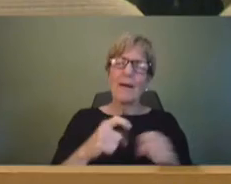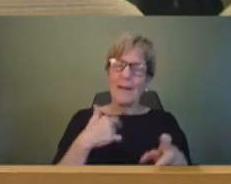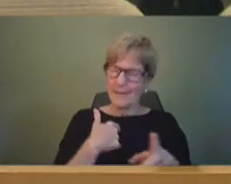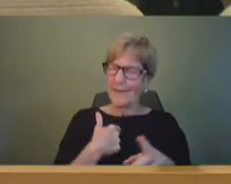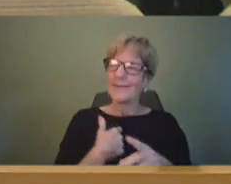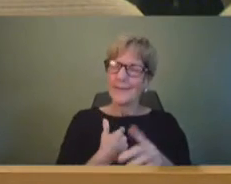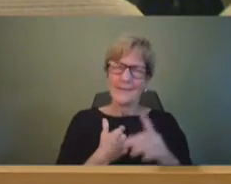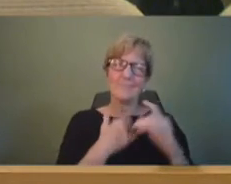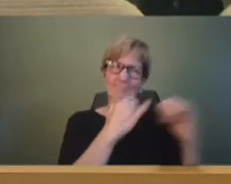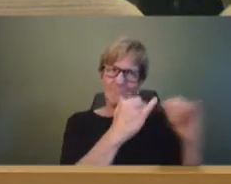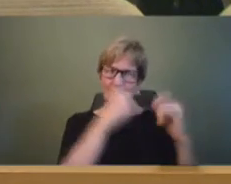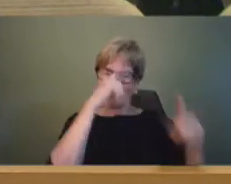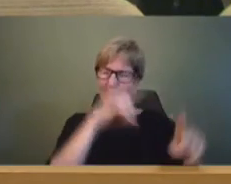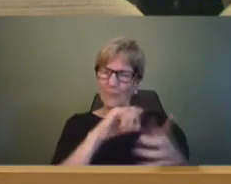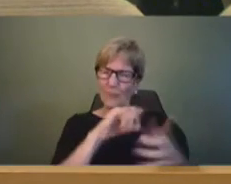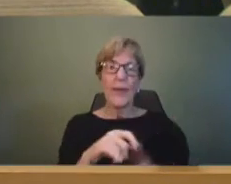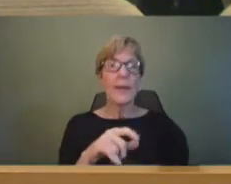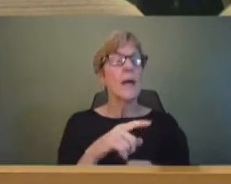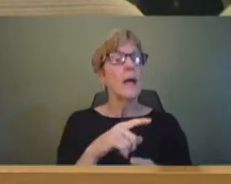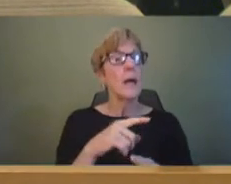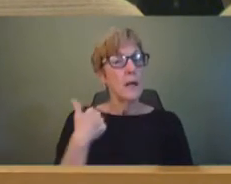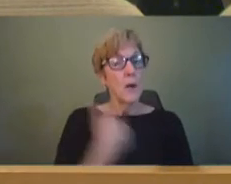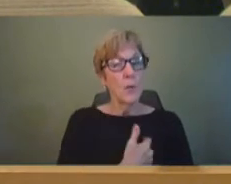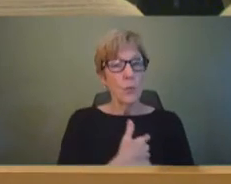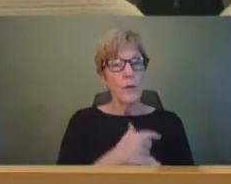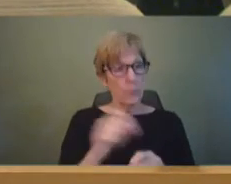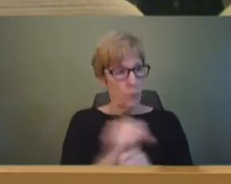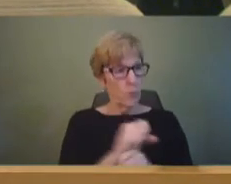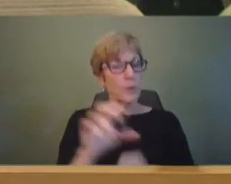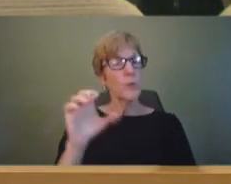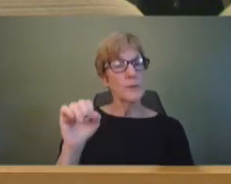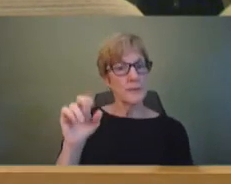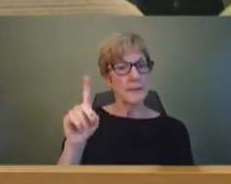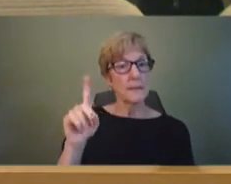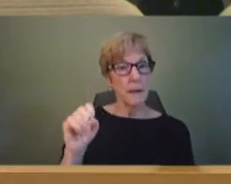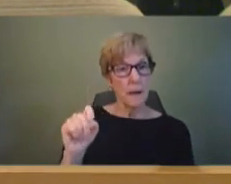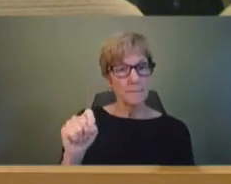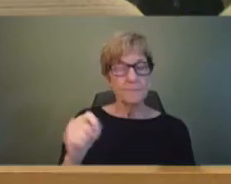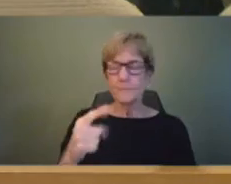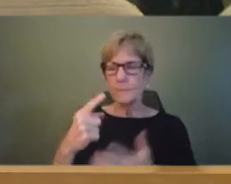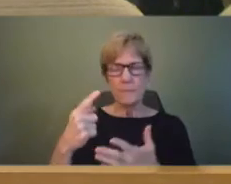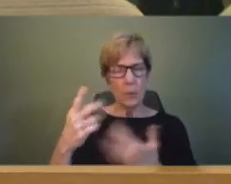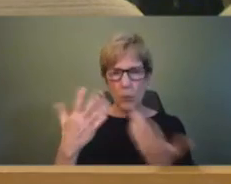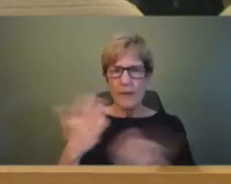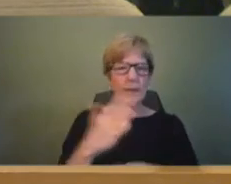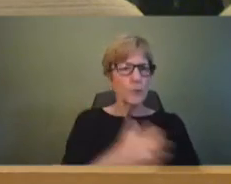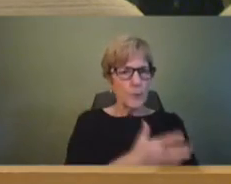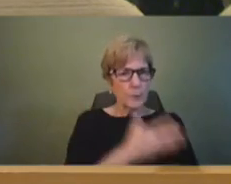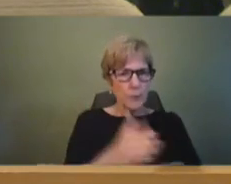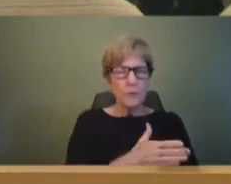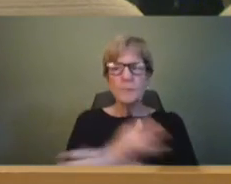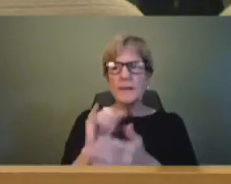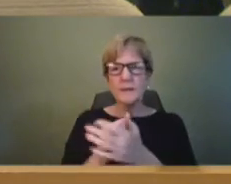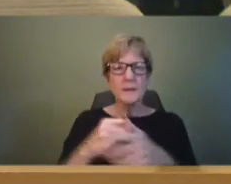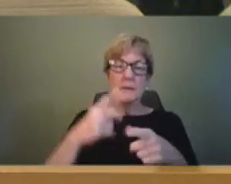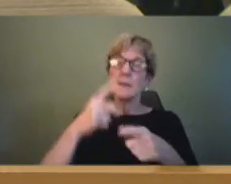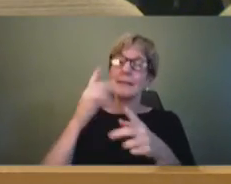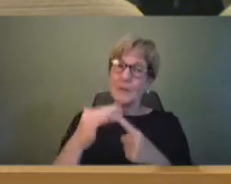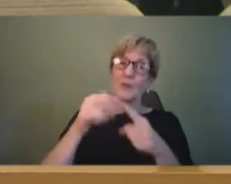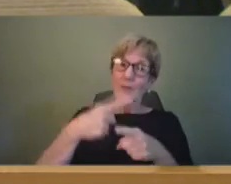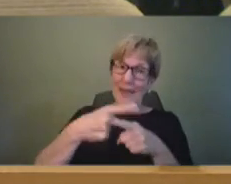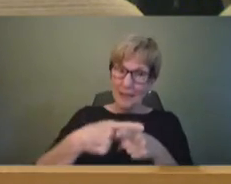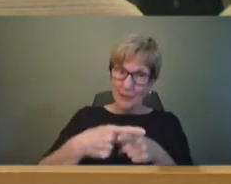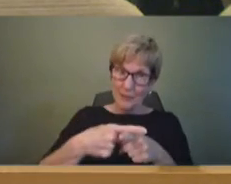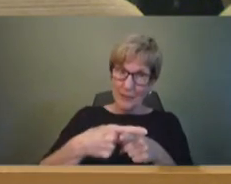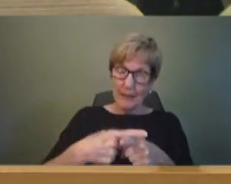say saying with that um we can certainly as we work with SE do whatever improvements as far as at the intersection in particular if there's pedestrian